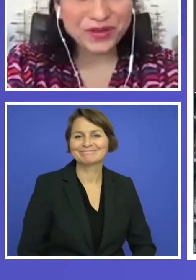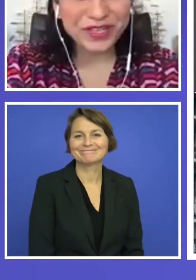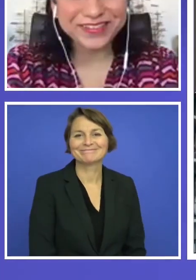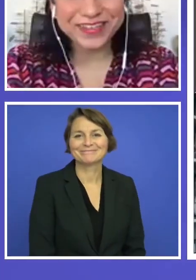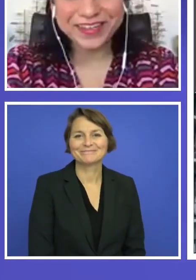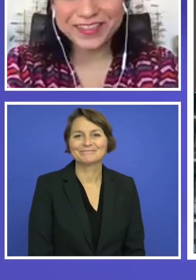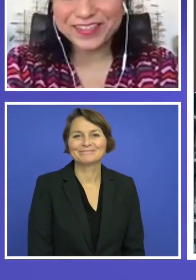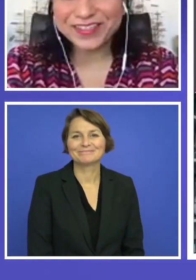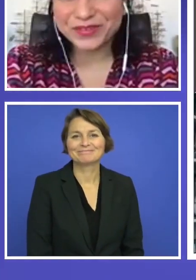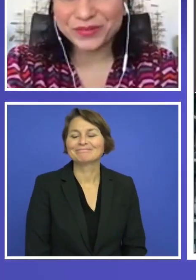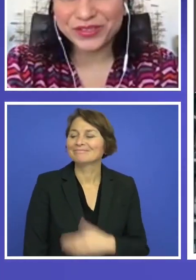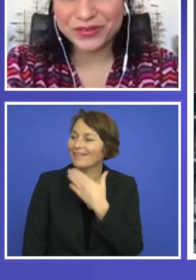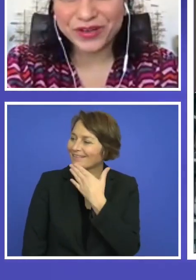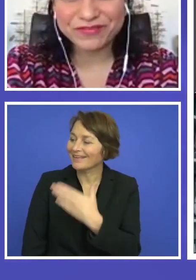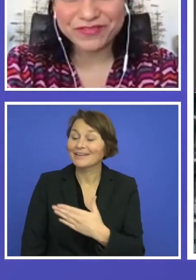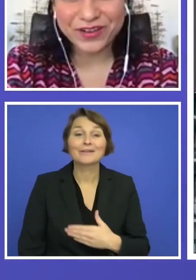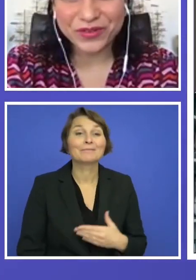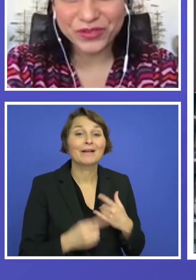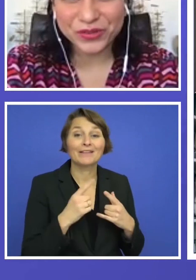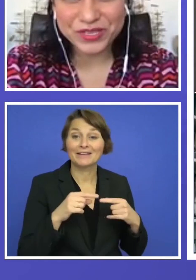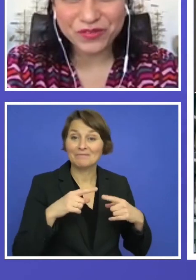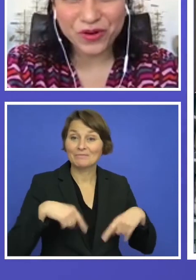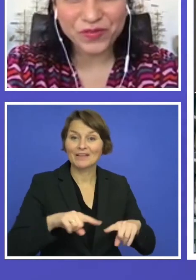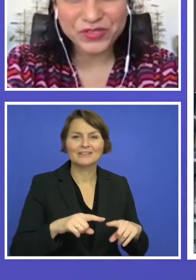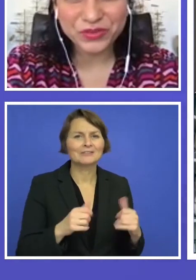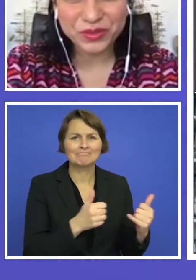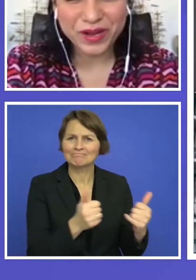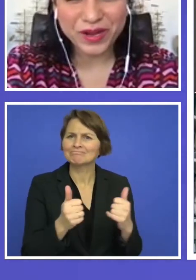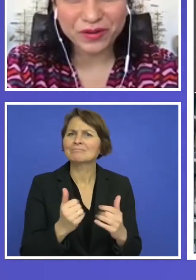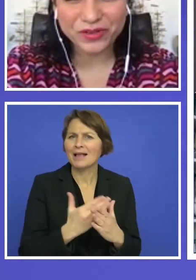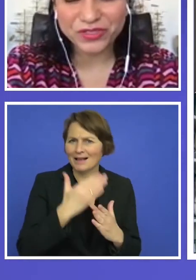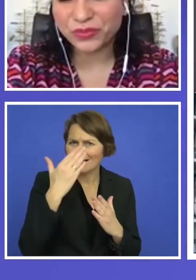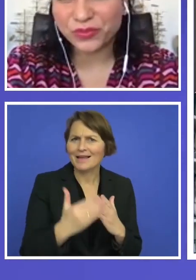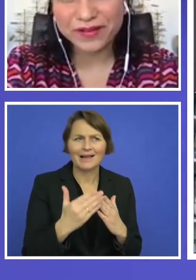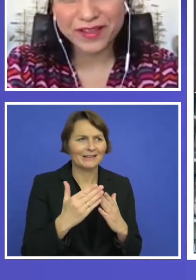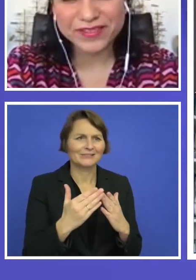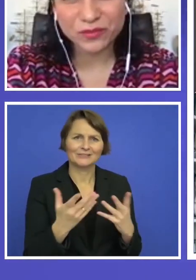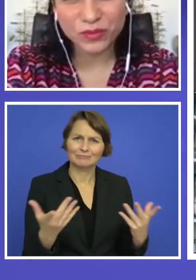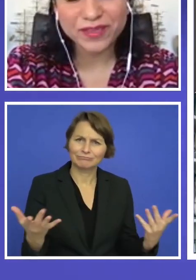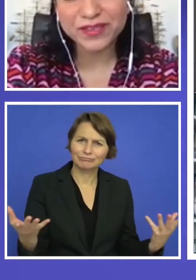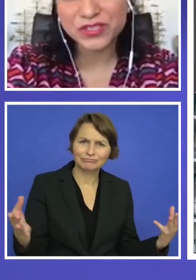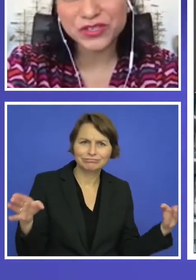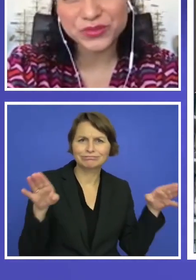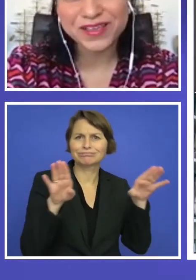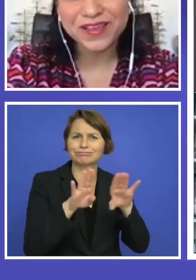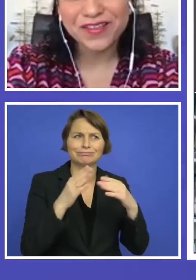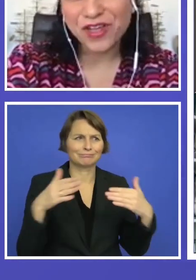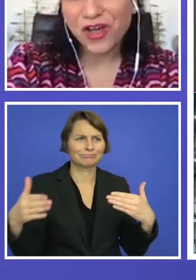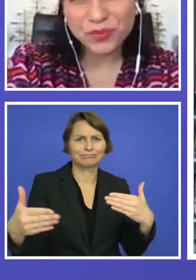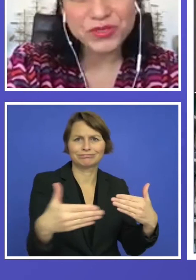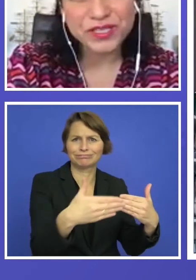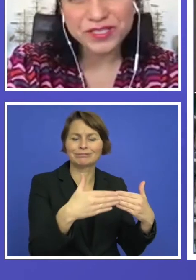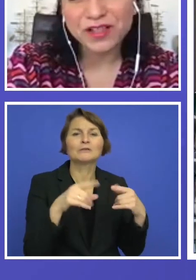Thank you, Pavi, and I think that's a really great final closing for all of us to really recognize that we need to use